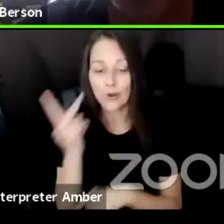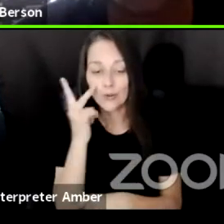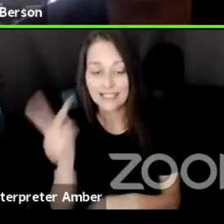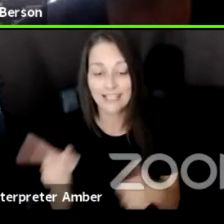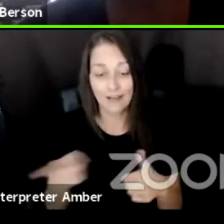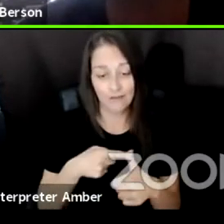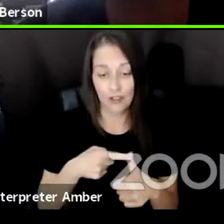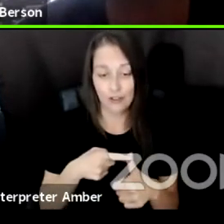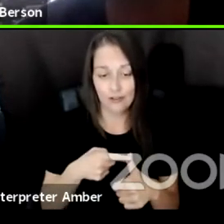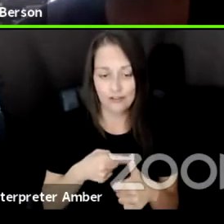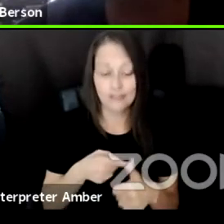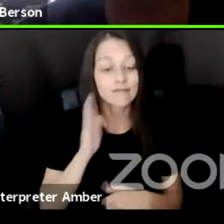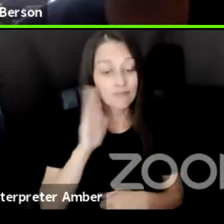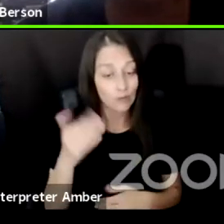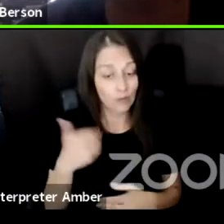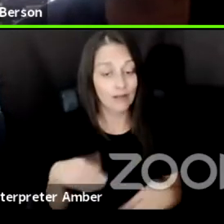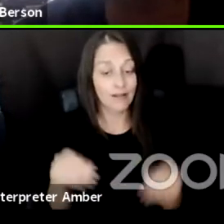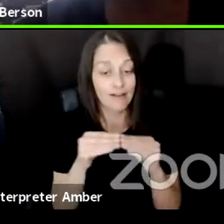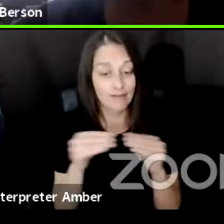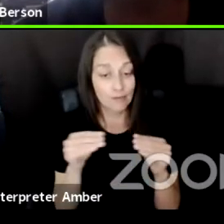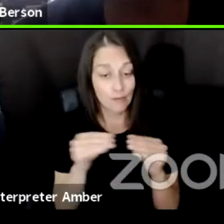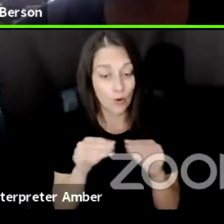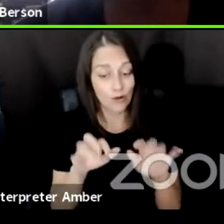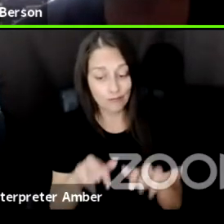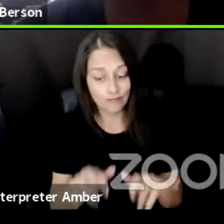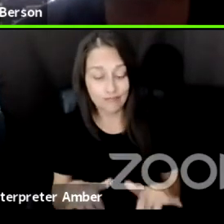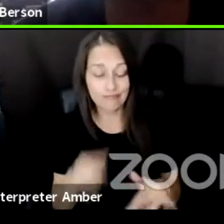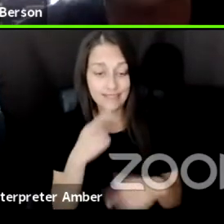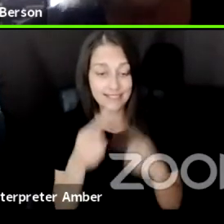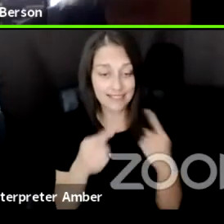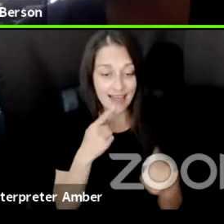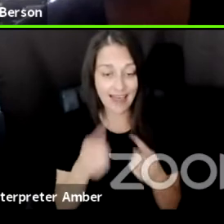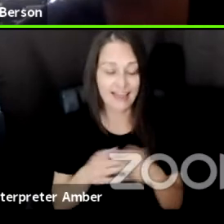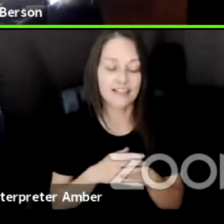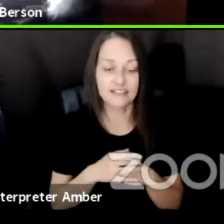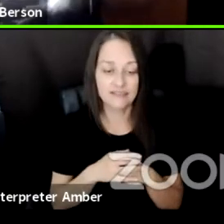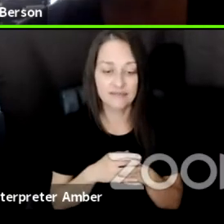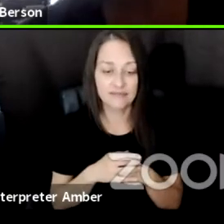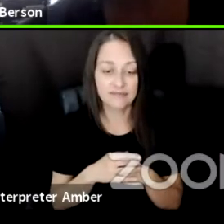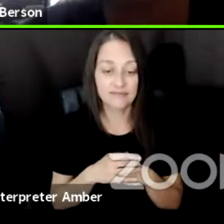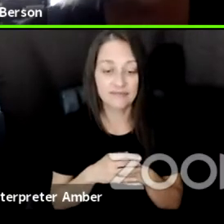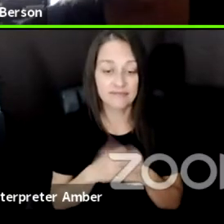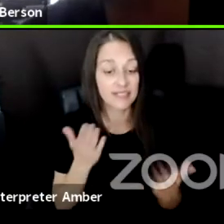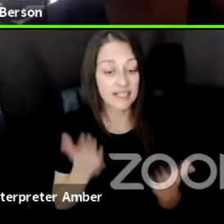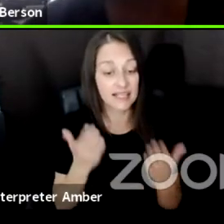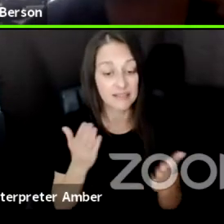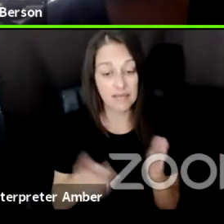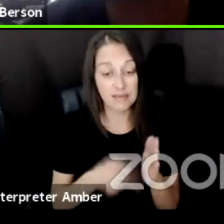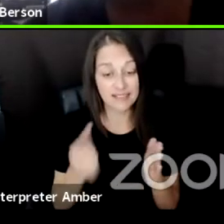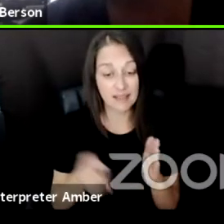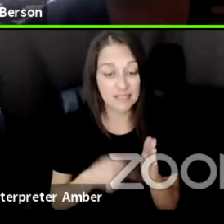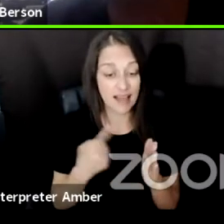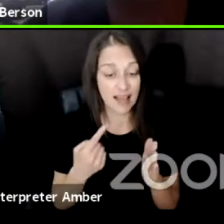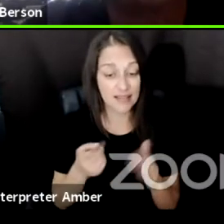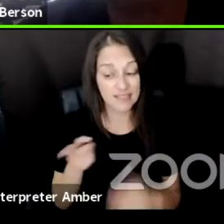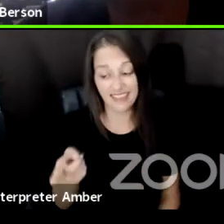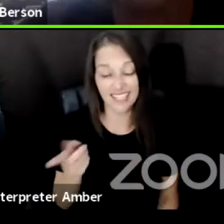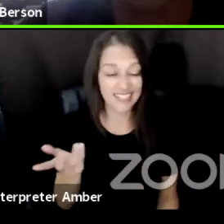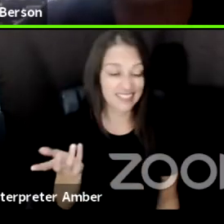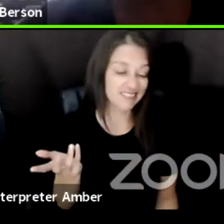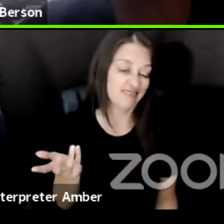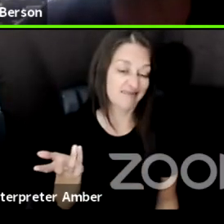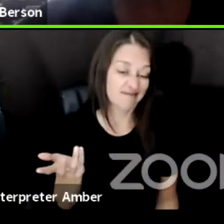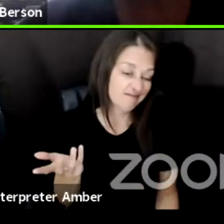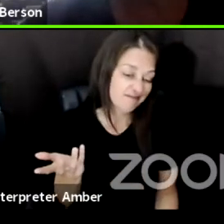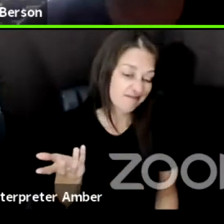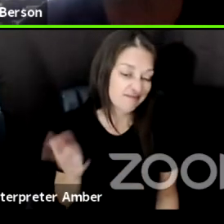to say about it. You'll have more to reach out about it. And there'll be some things where you'll say, you know, this is not worth the ink that I could be giving